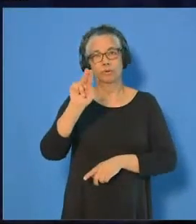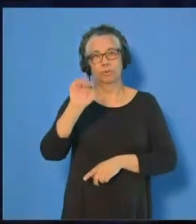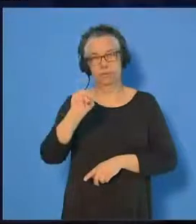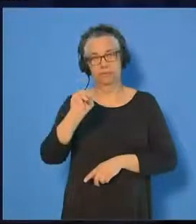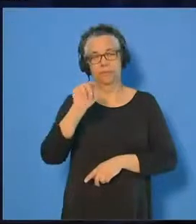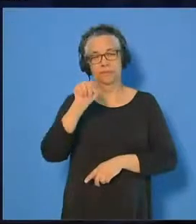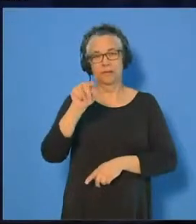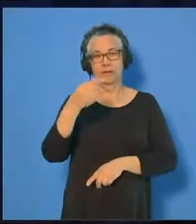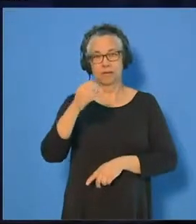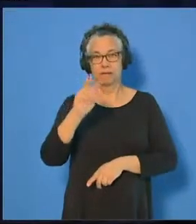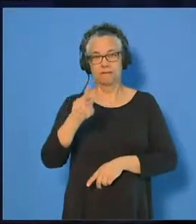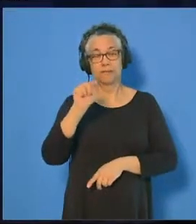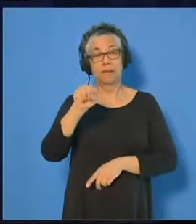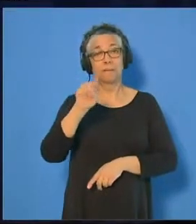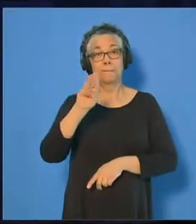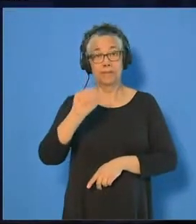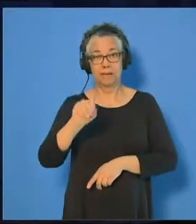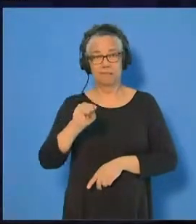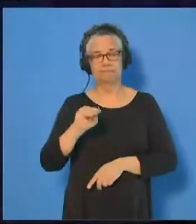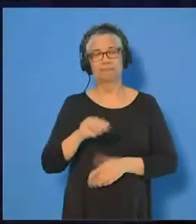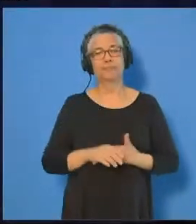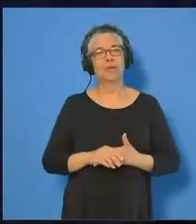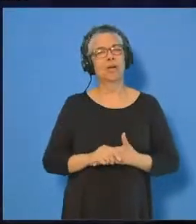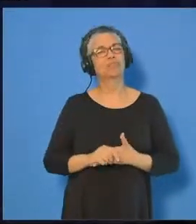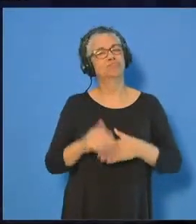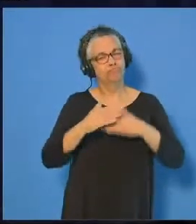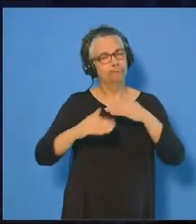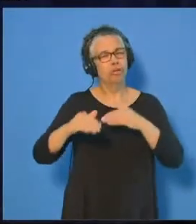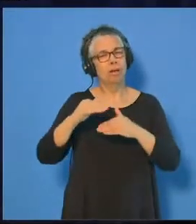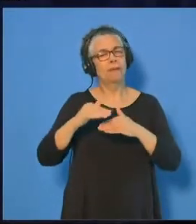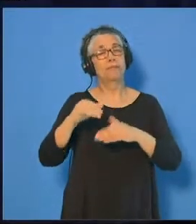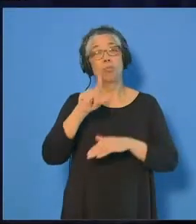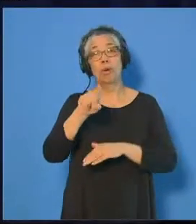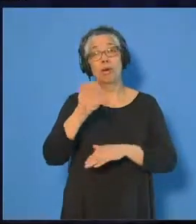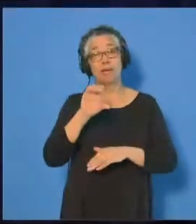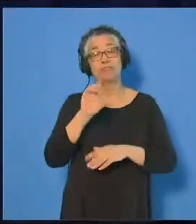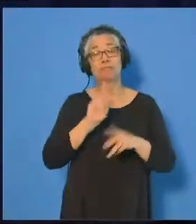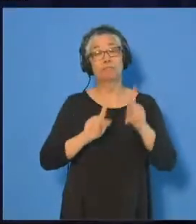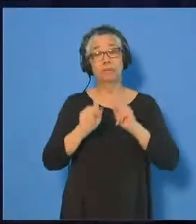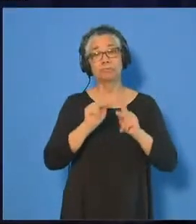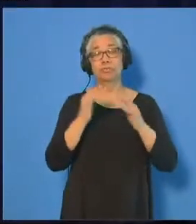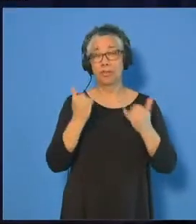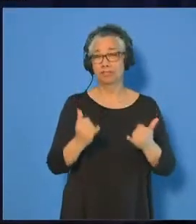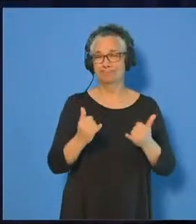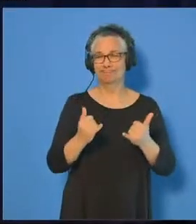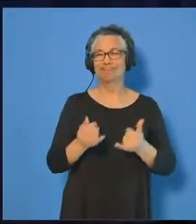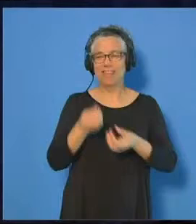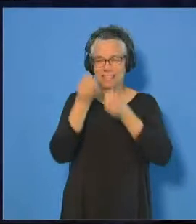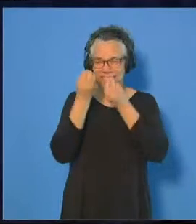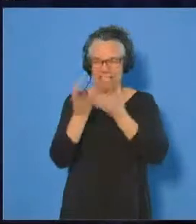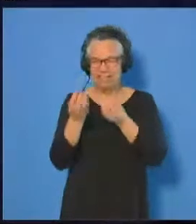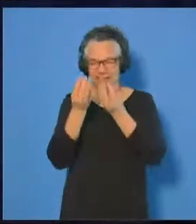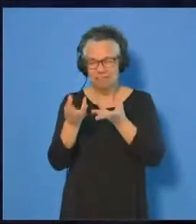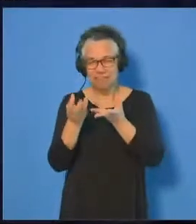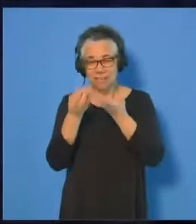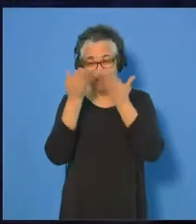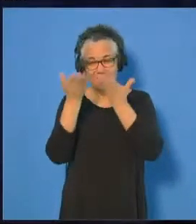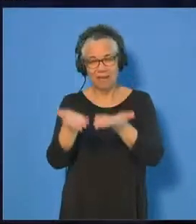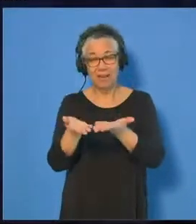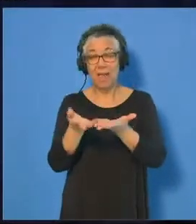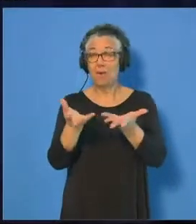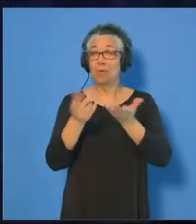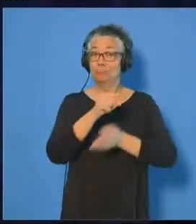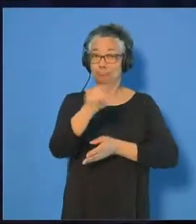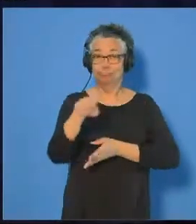forum.gov.bm. Over 100 persons to date have submitted their ideas, and I want persons to go there and to join the